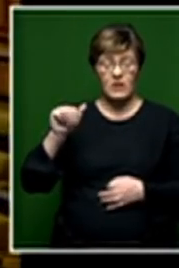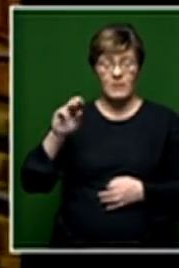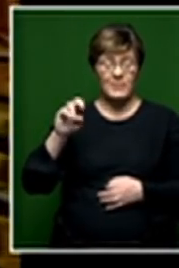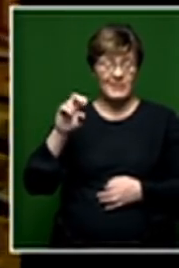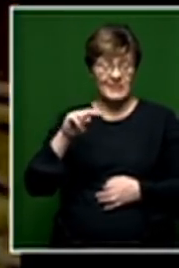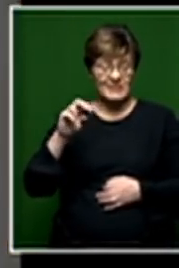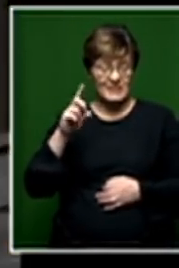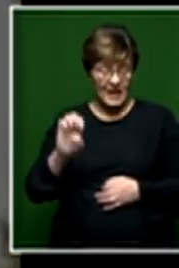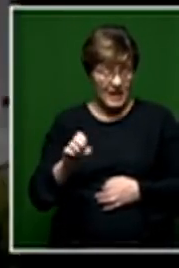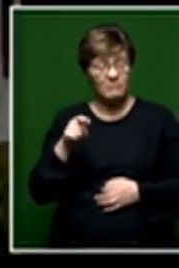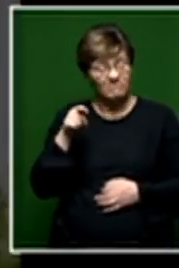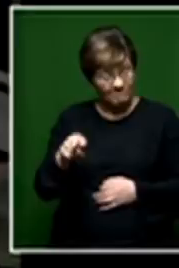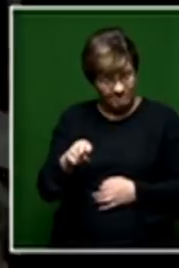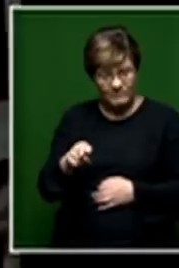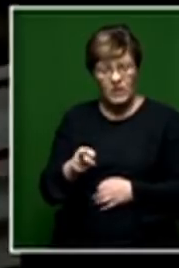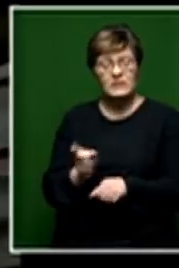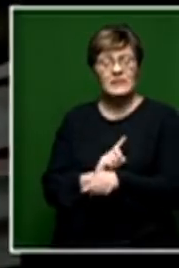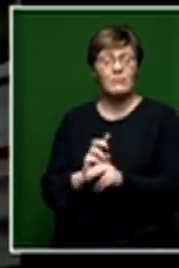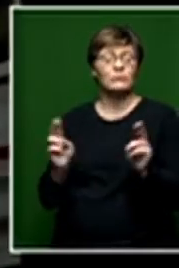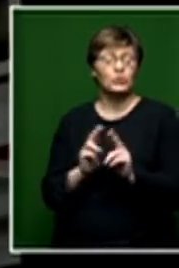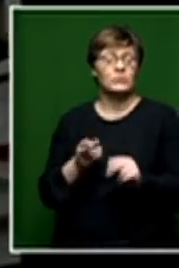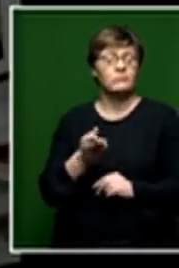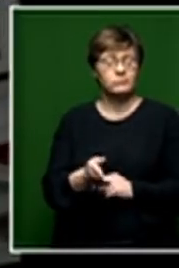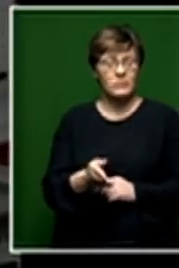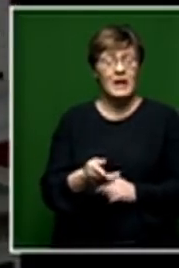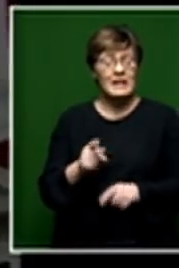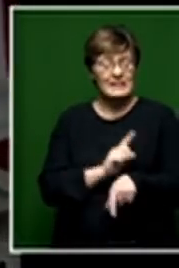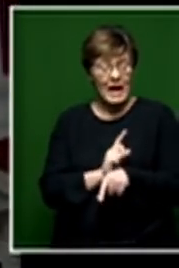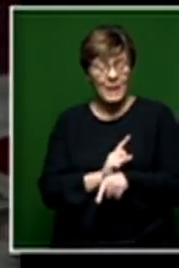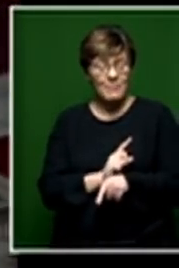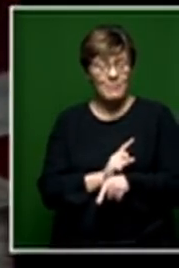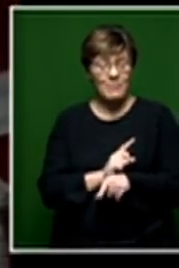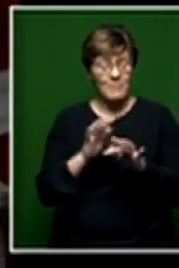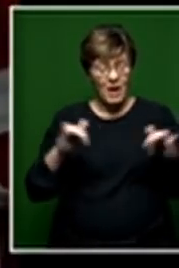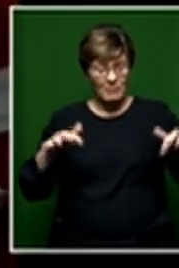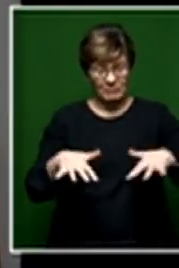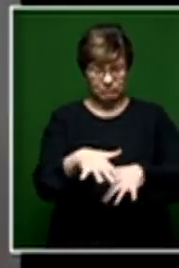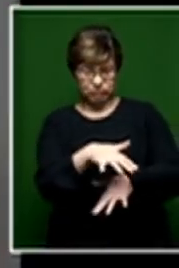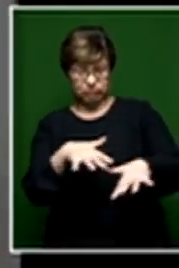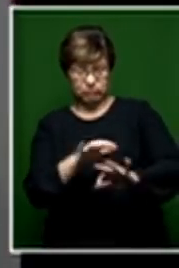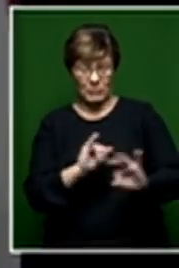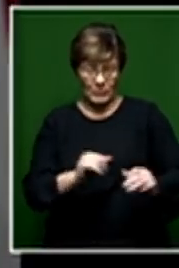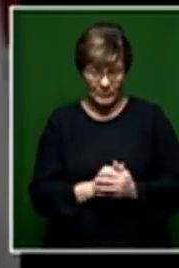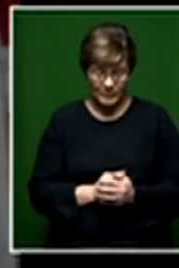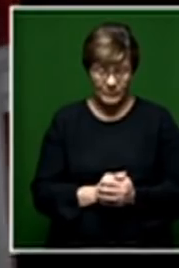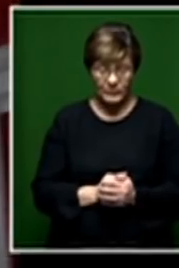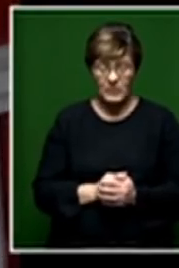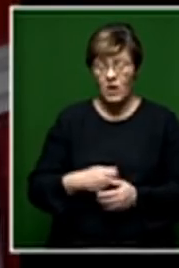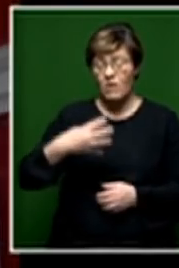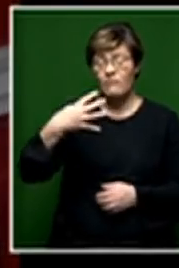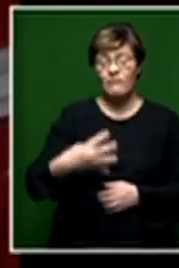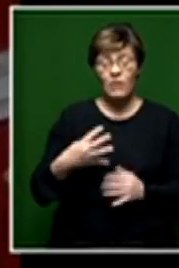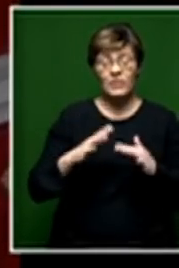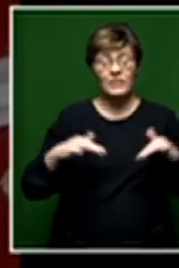well given the short time she served and the mood of Parliament at the time. In the fourth Democratic Parliament,